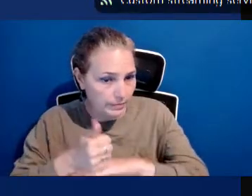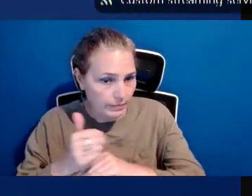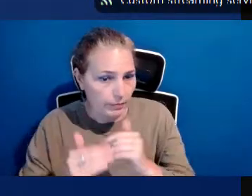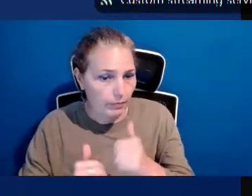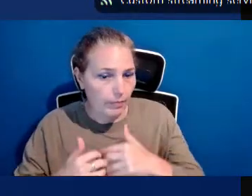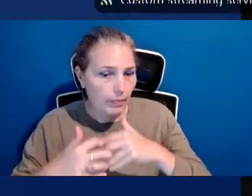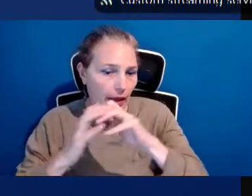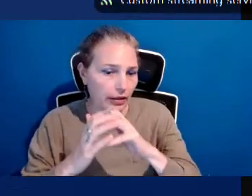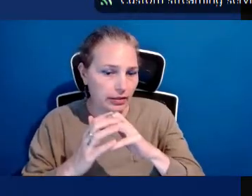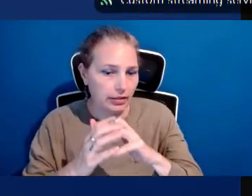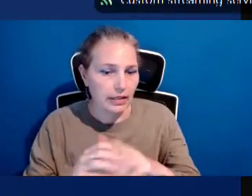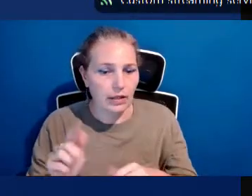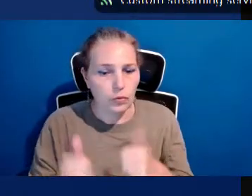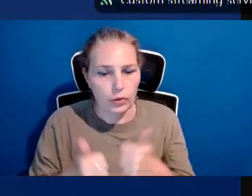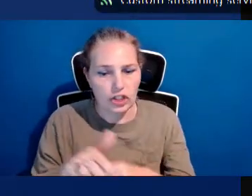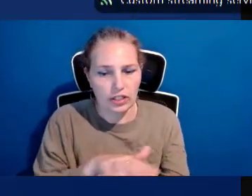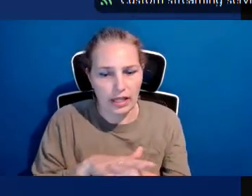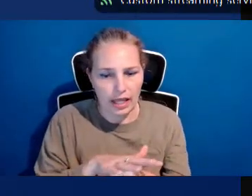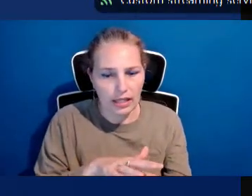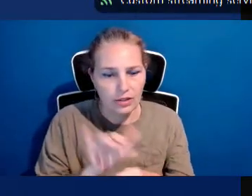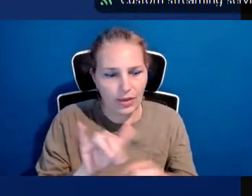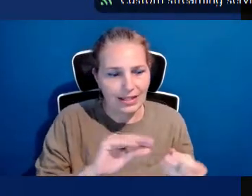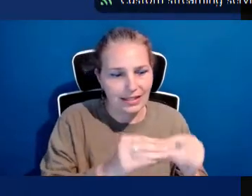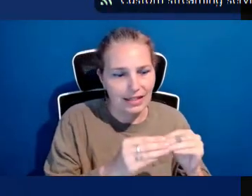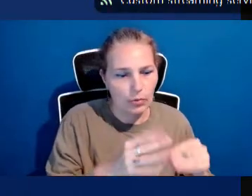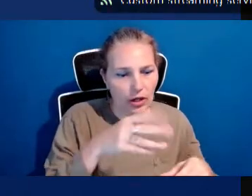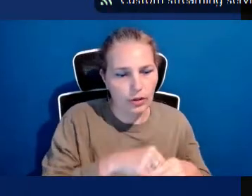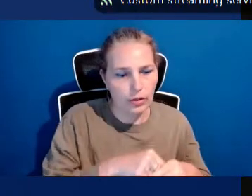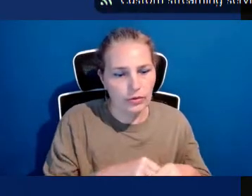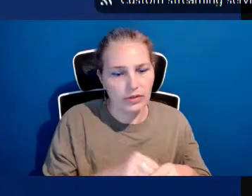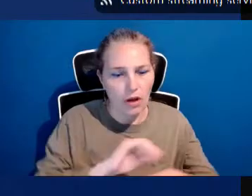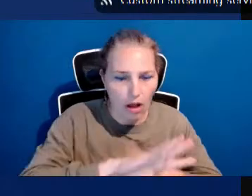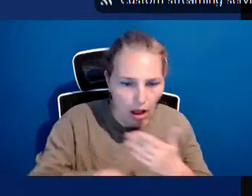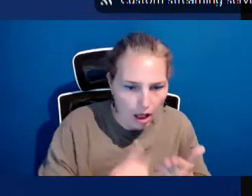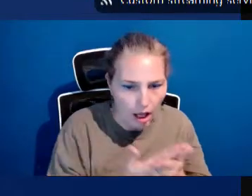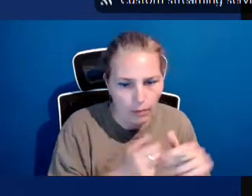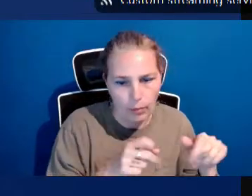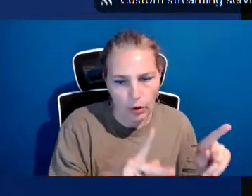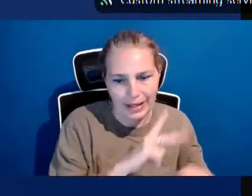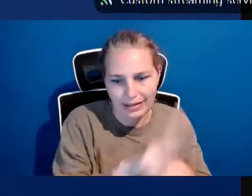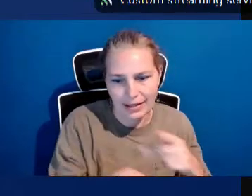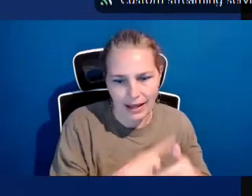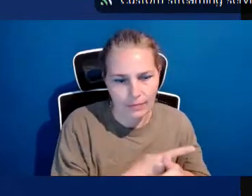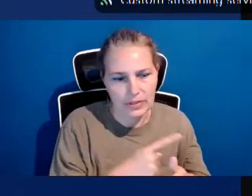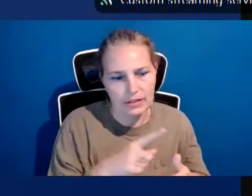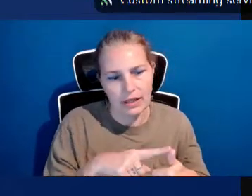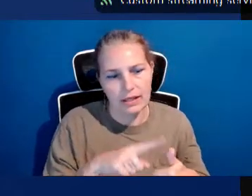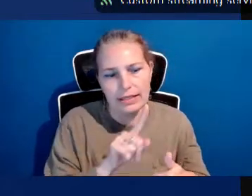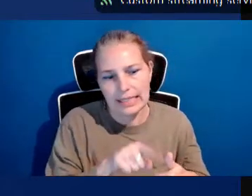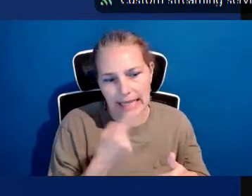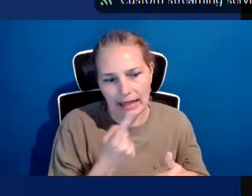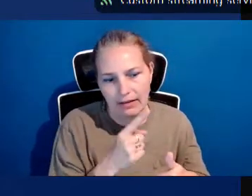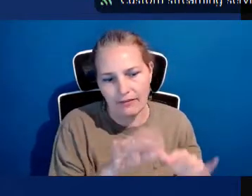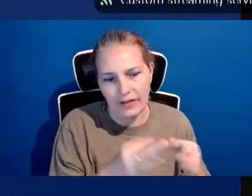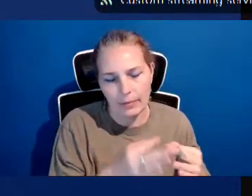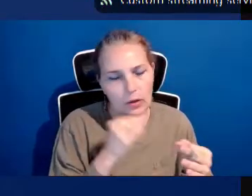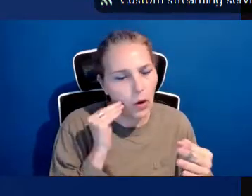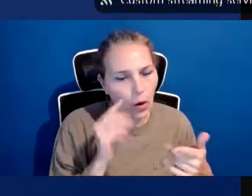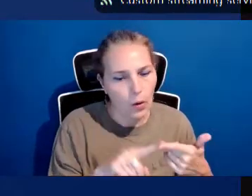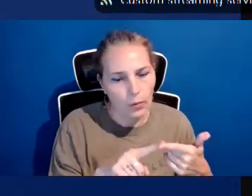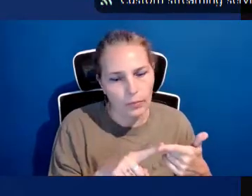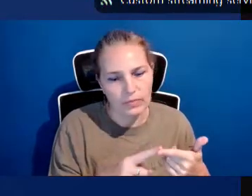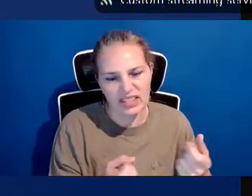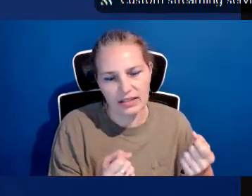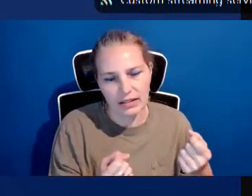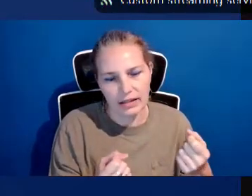reflects includes all permit types, including new single-family homes, accessory dwelling units, garages,